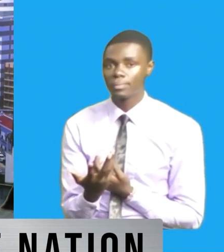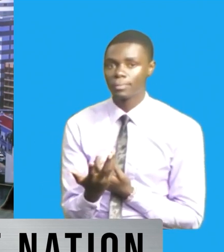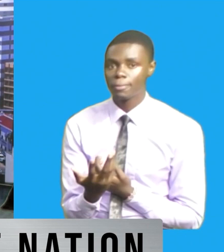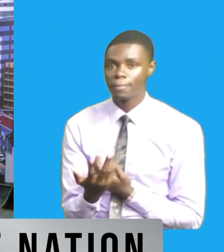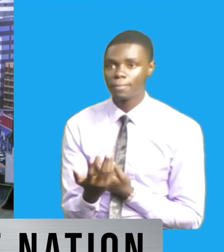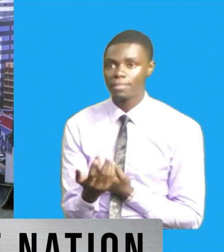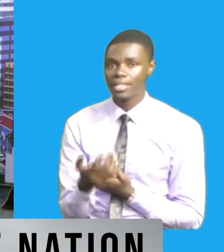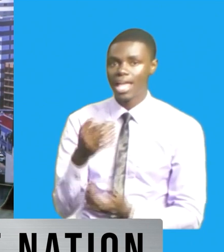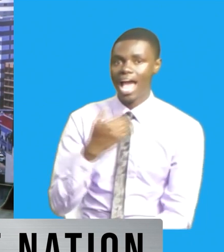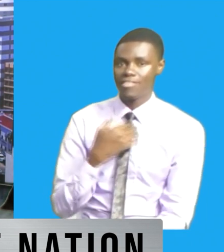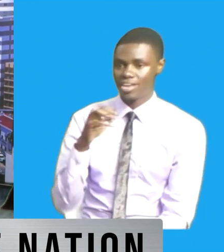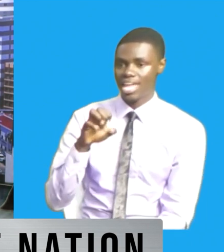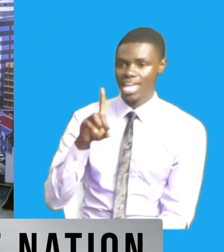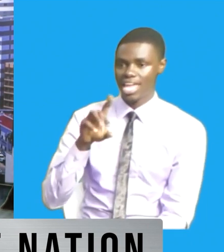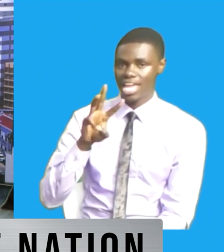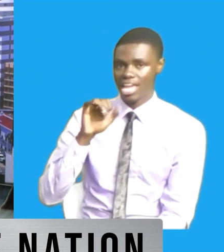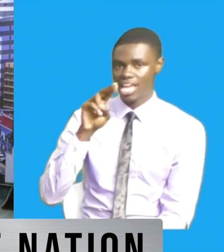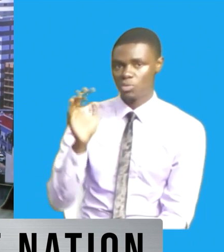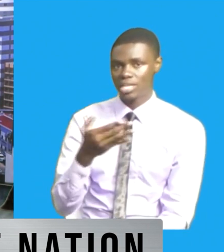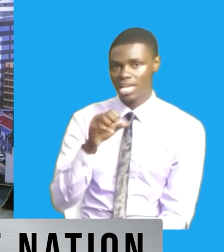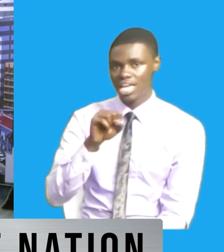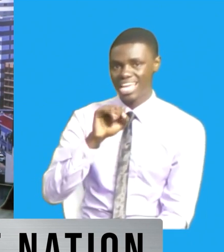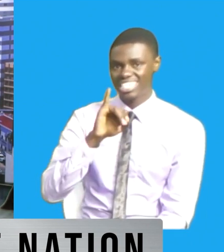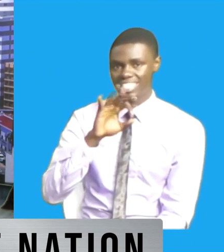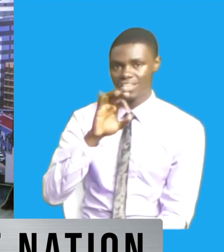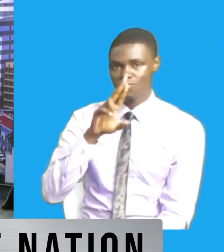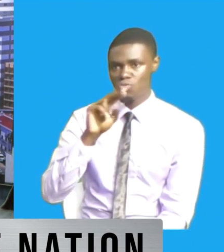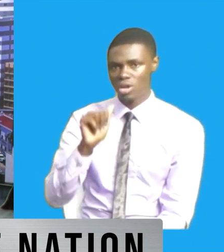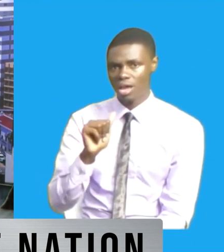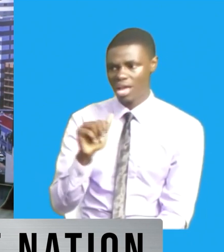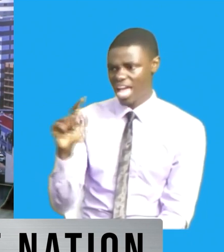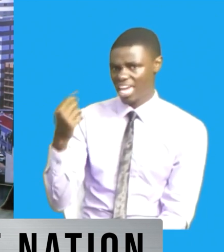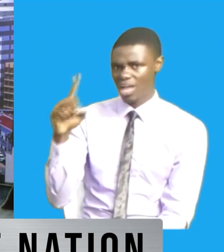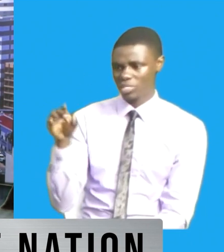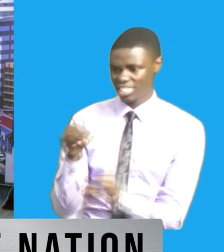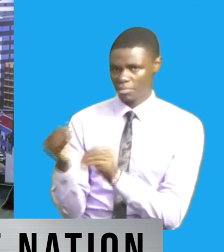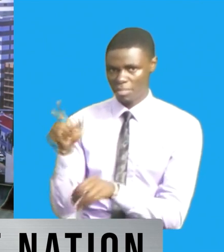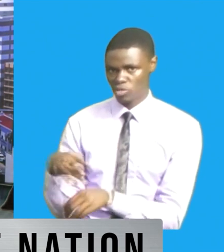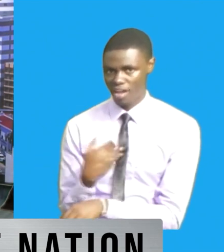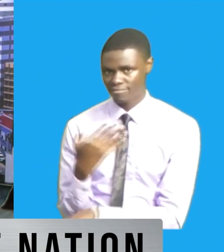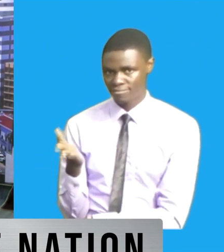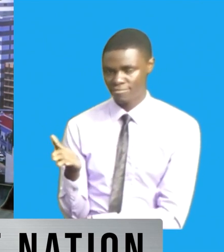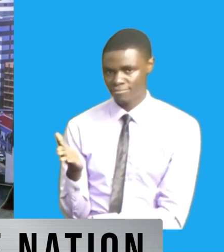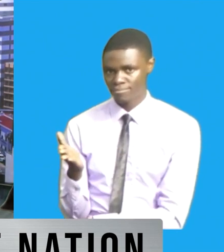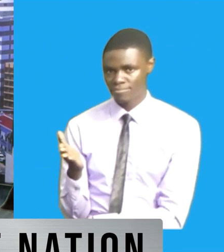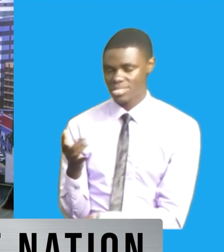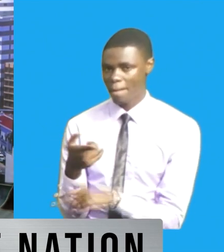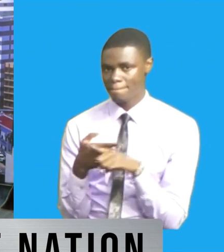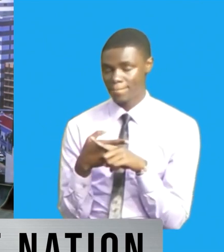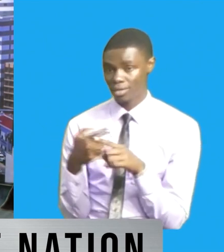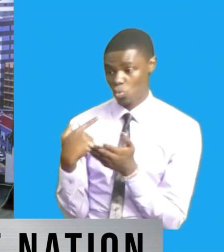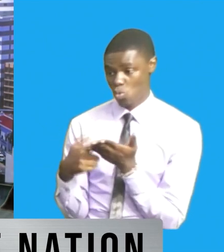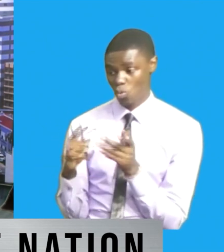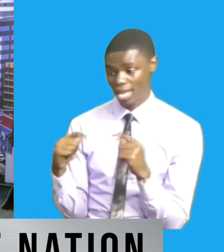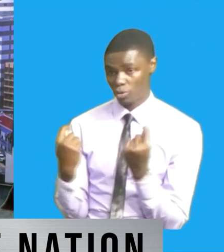kuna Edwin Sifuna. Yes. Ule mlemavu yuko nafikiri ni wapande wa Kenya Kwanza. Okay. But kwa dialogue